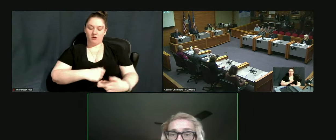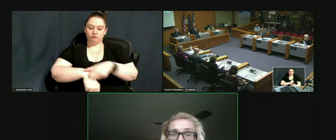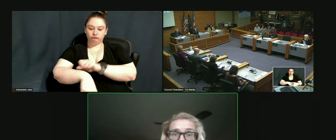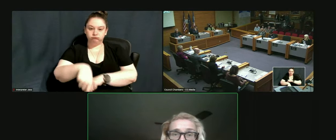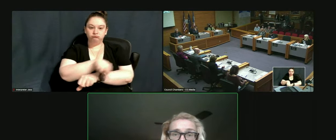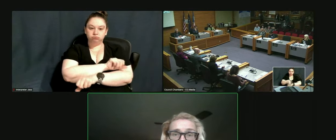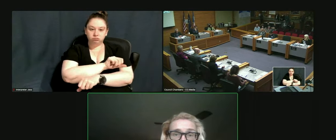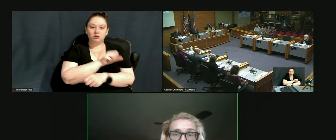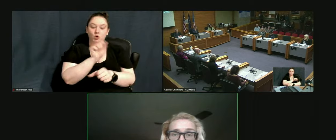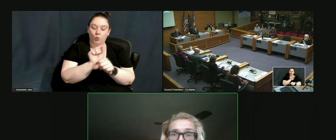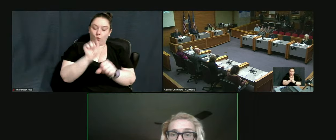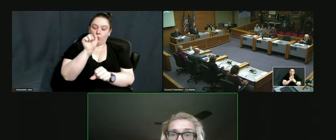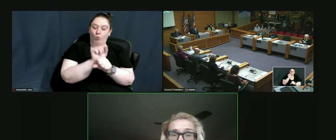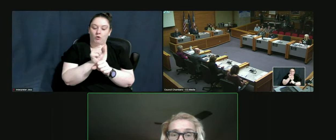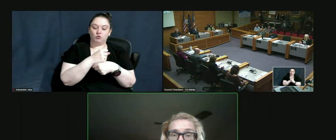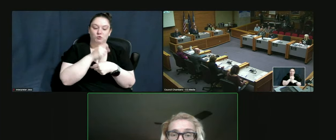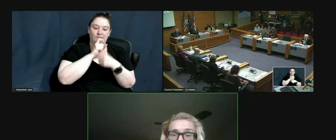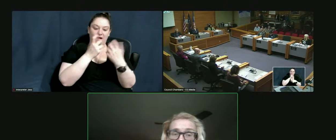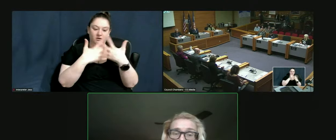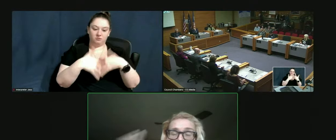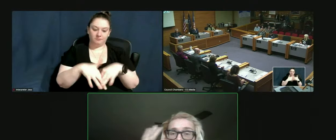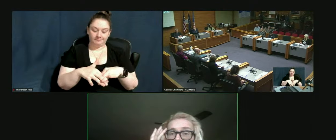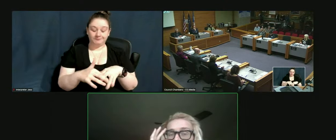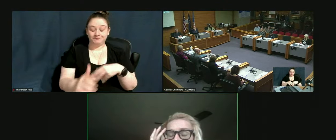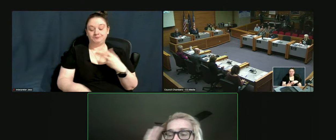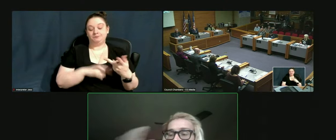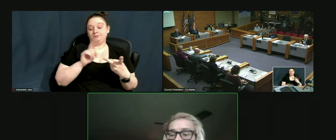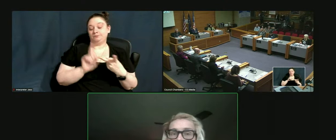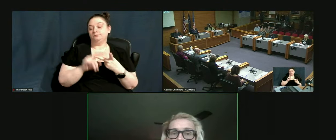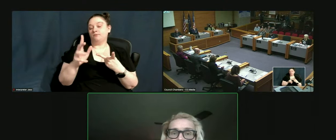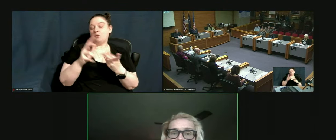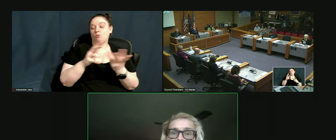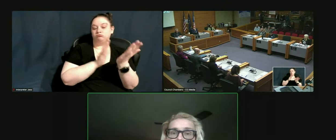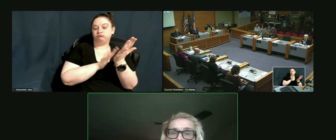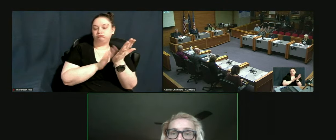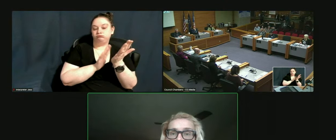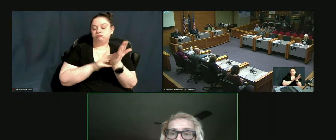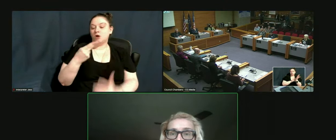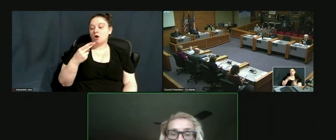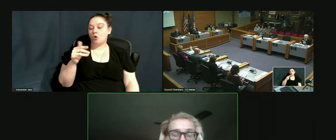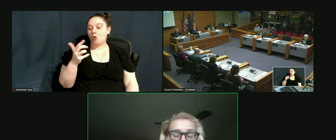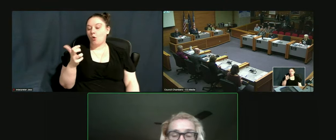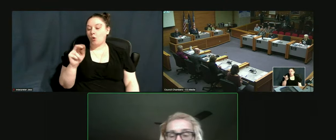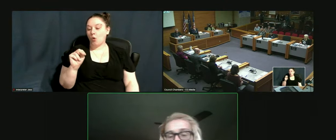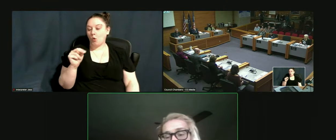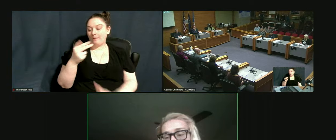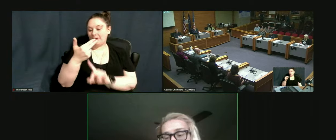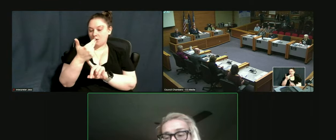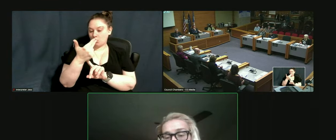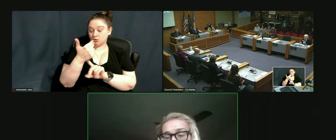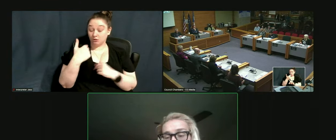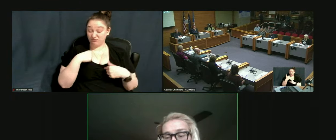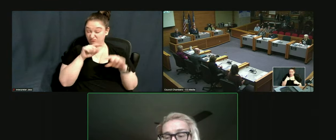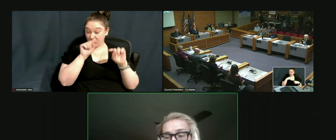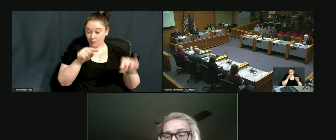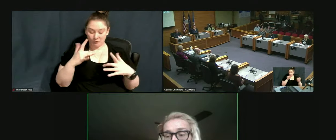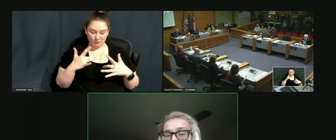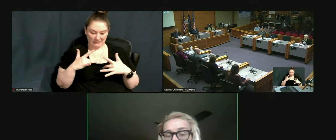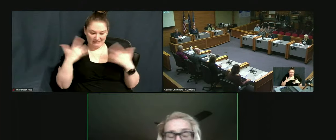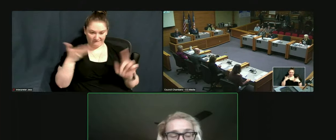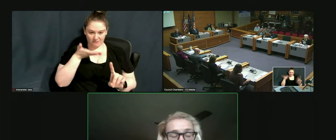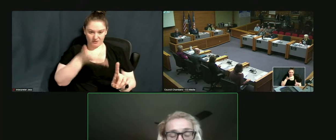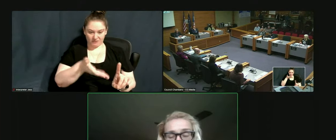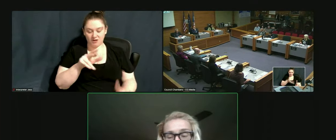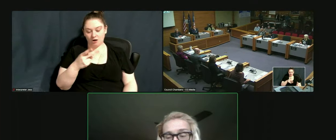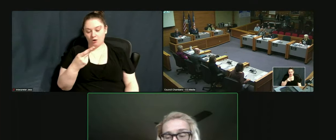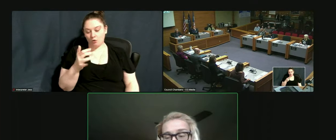Next, I'd also like to give a shout out to the Holman Hotel. I was at an event at the Holman Hotel, and